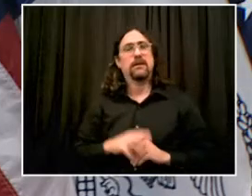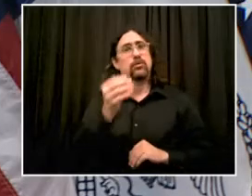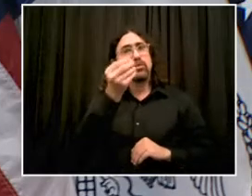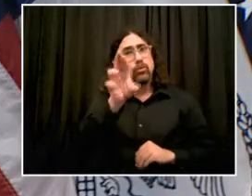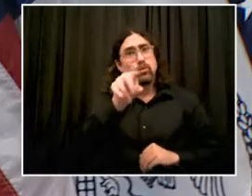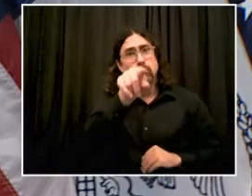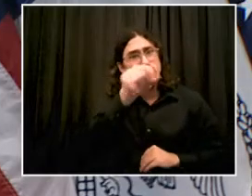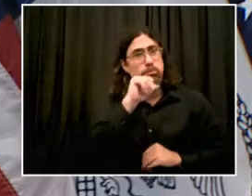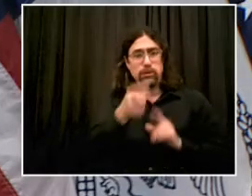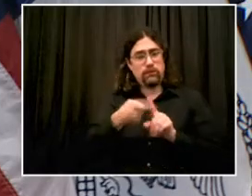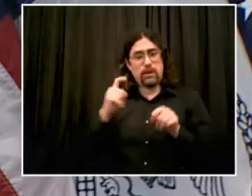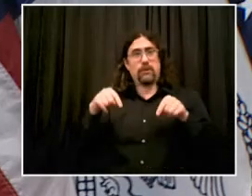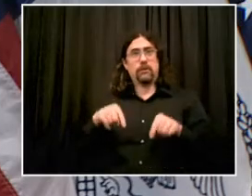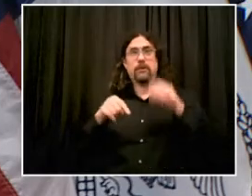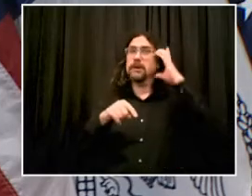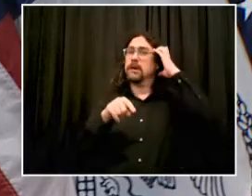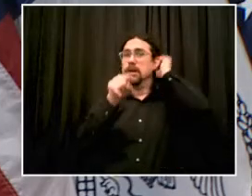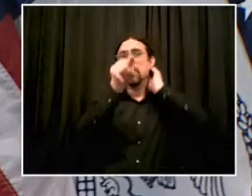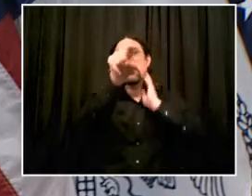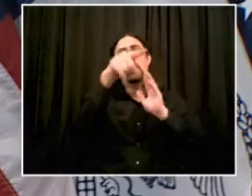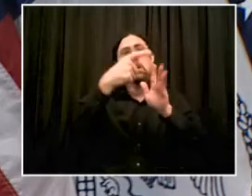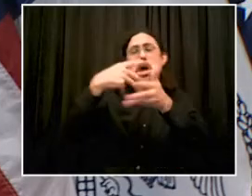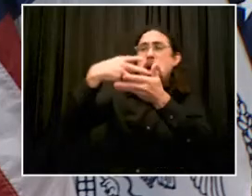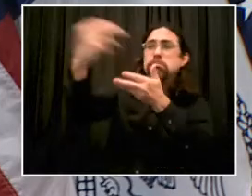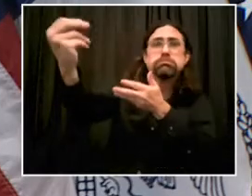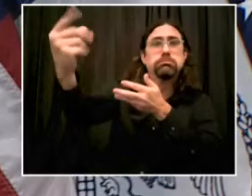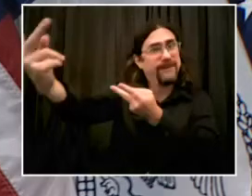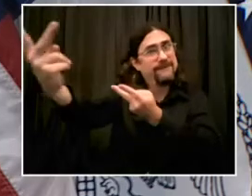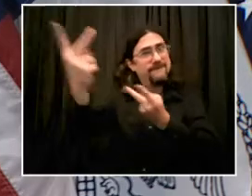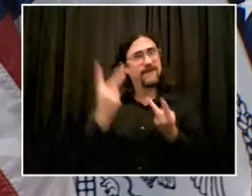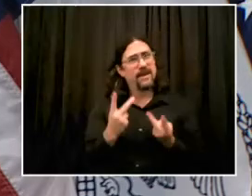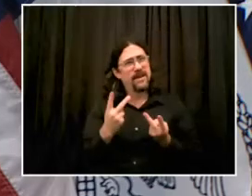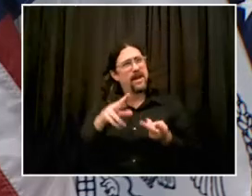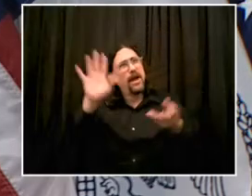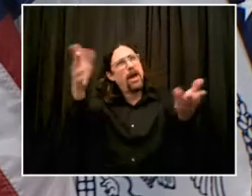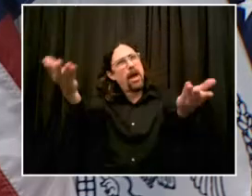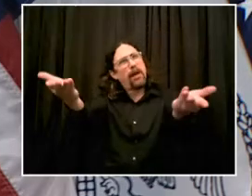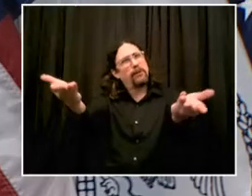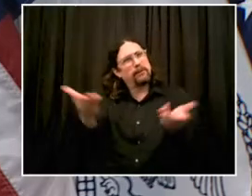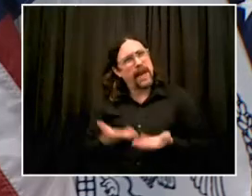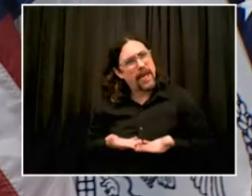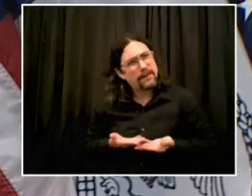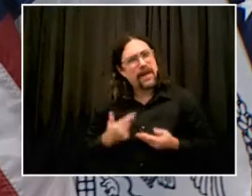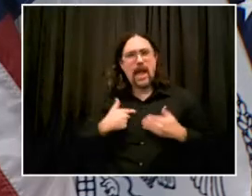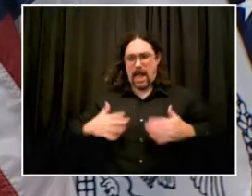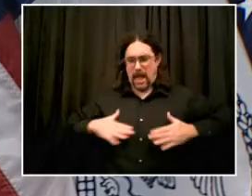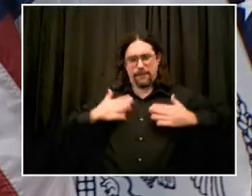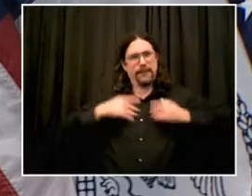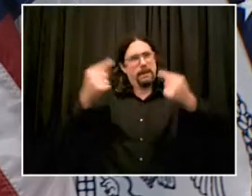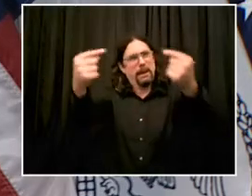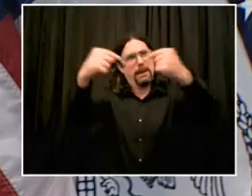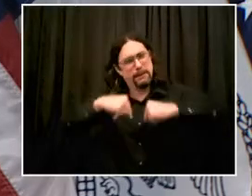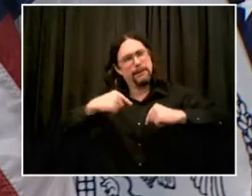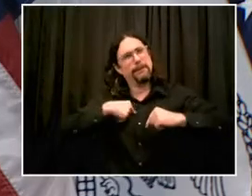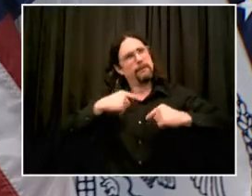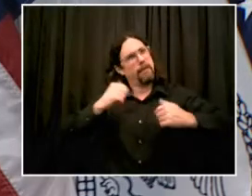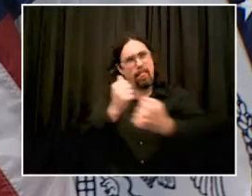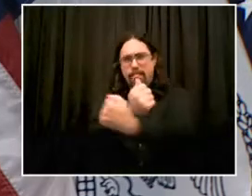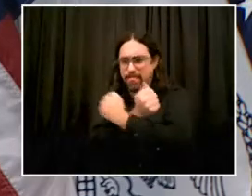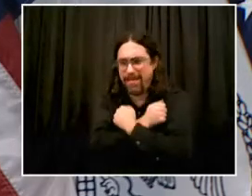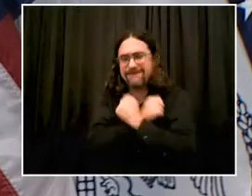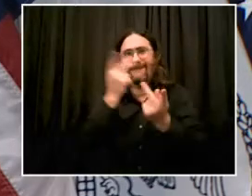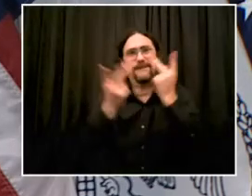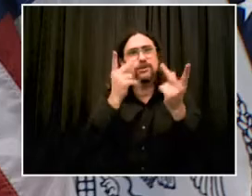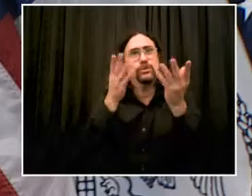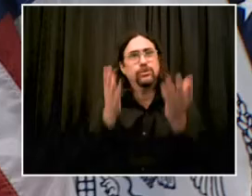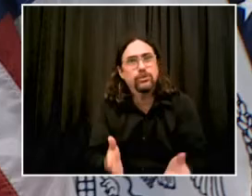Yorkers. Be as devoted to the health of other people as New Yorkers. Respect our laws. We have a very clear law that says